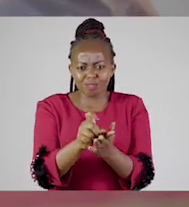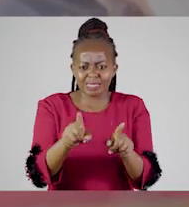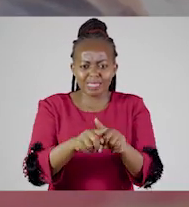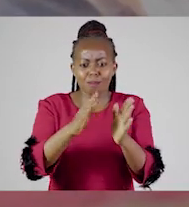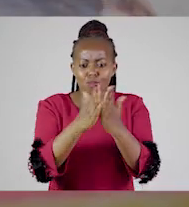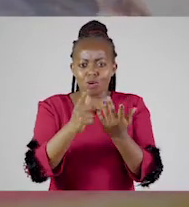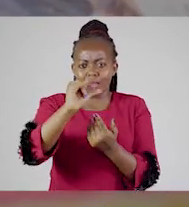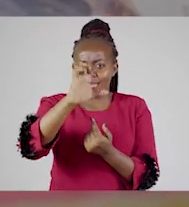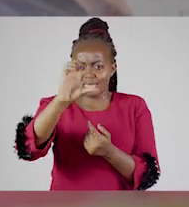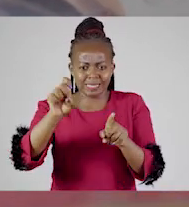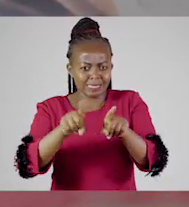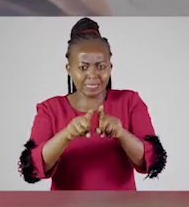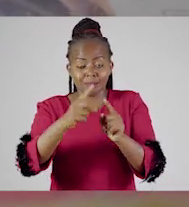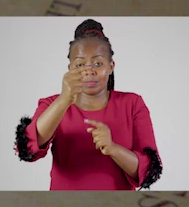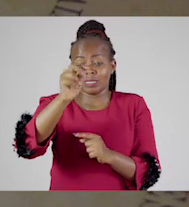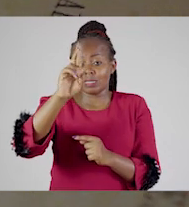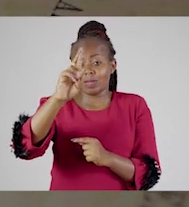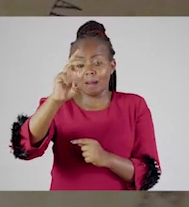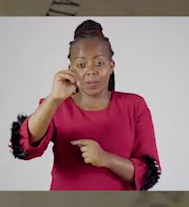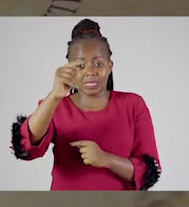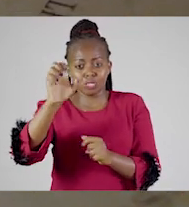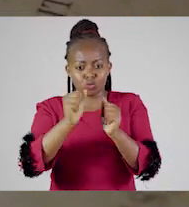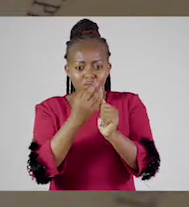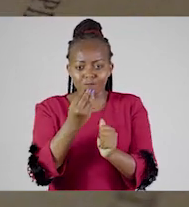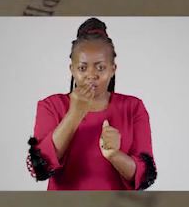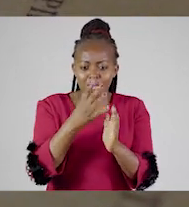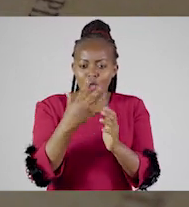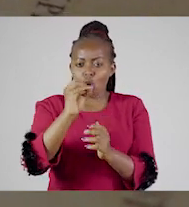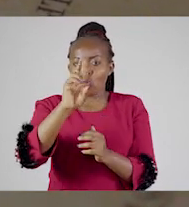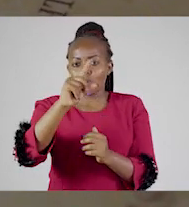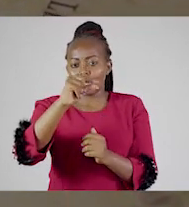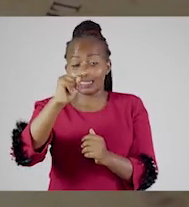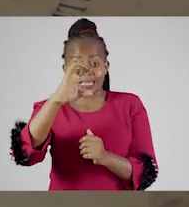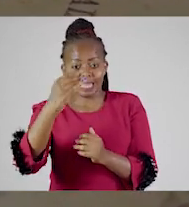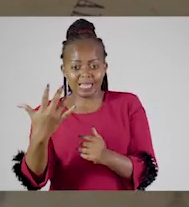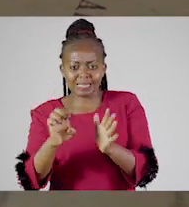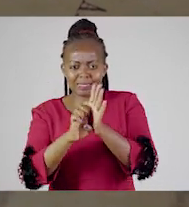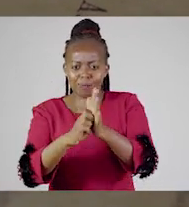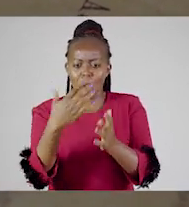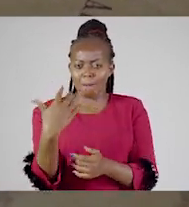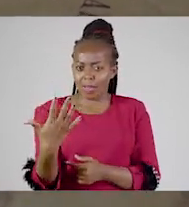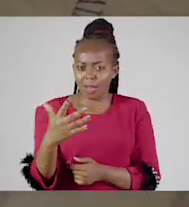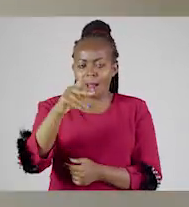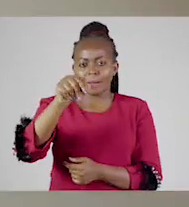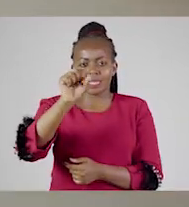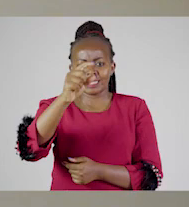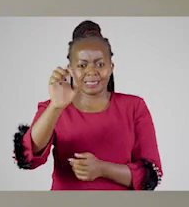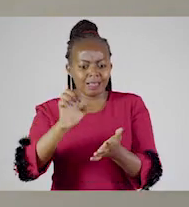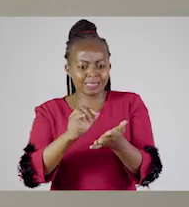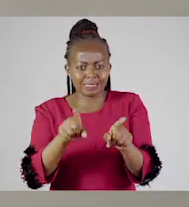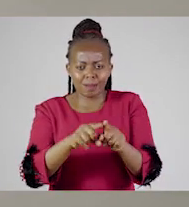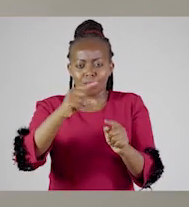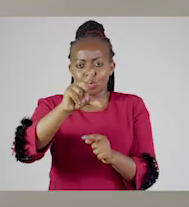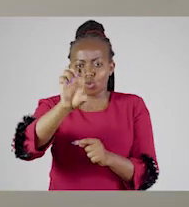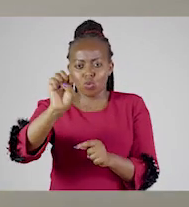lice, beetles, and termites, which feed on organic substances like paper, pastes, glues that we use